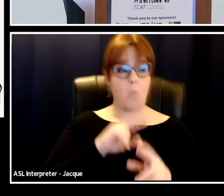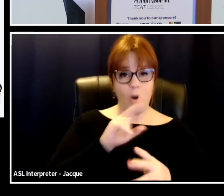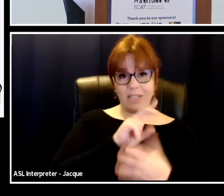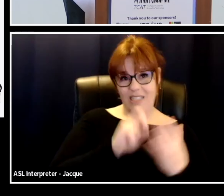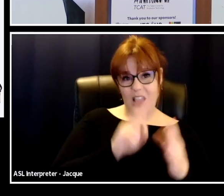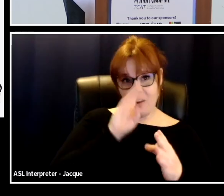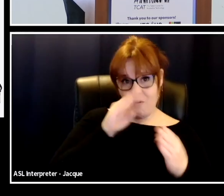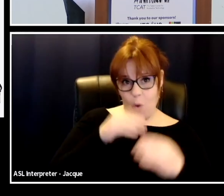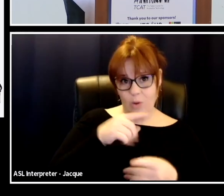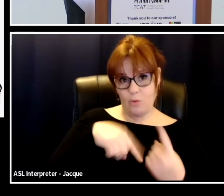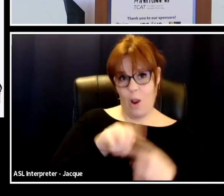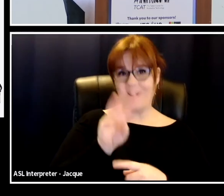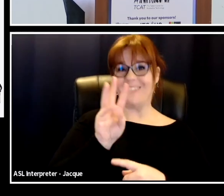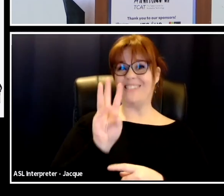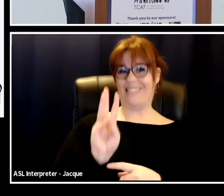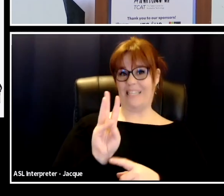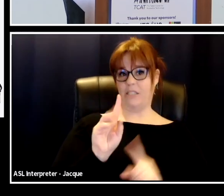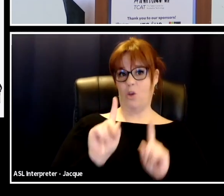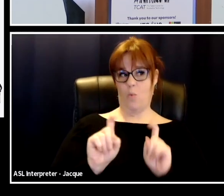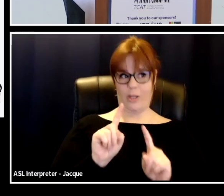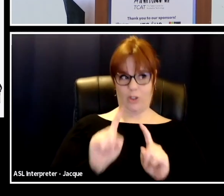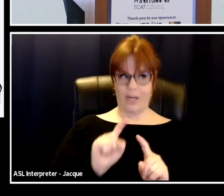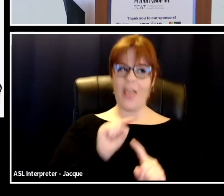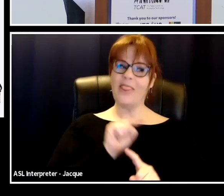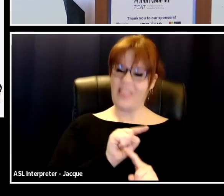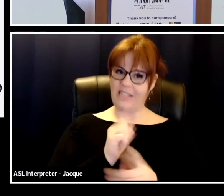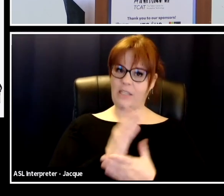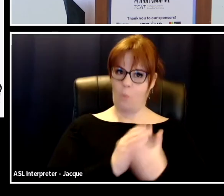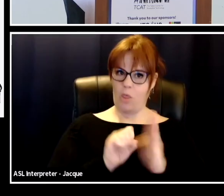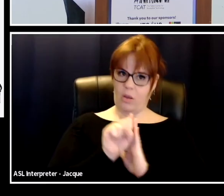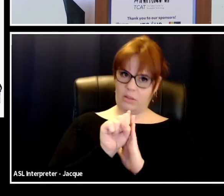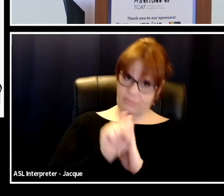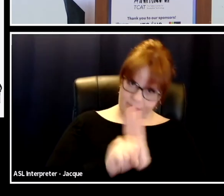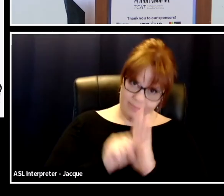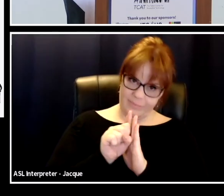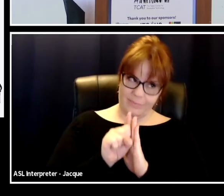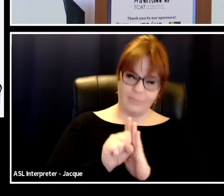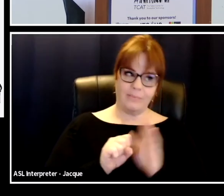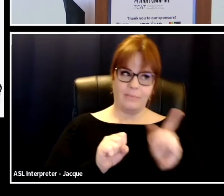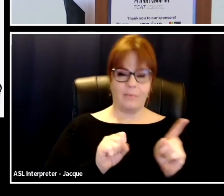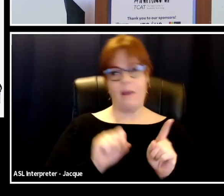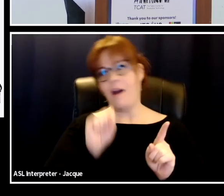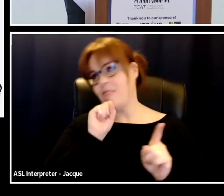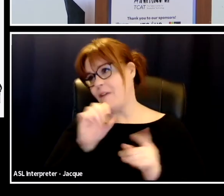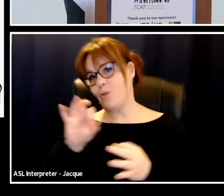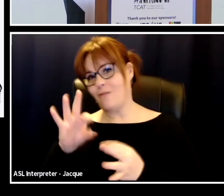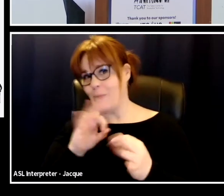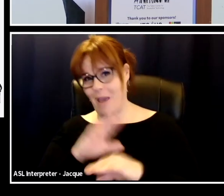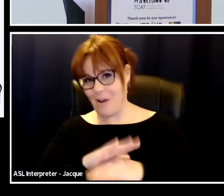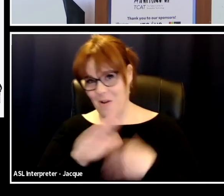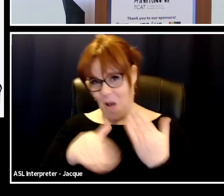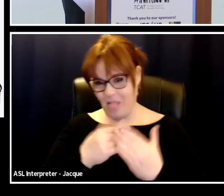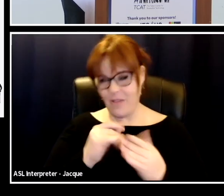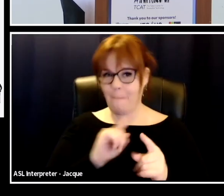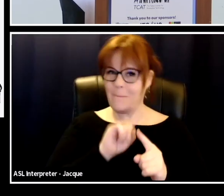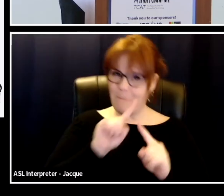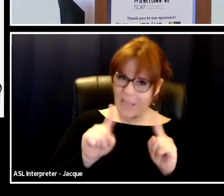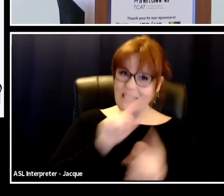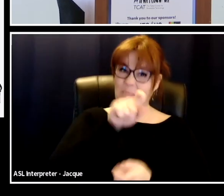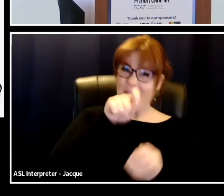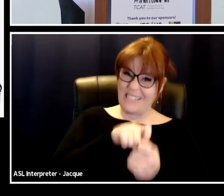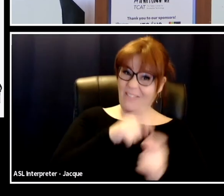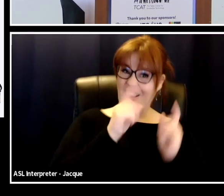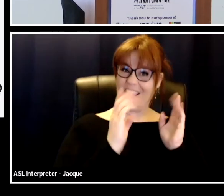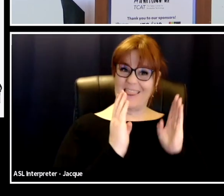around 6 questions. And this is the part that we're iterating on that I would, in particular, I mean, I'd love your feedback on all of it, but in particular this section,